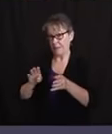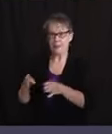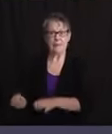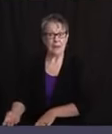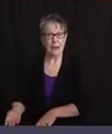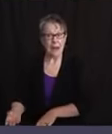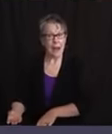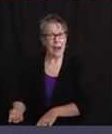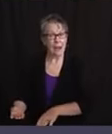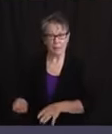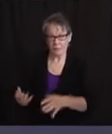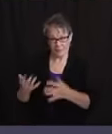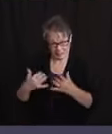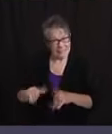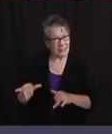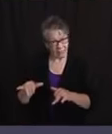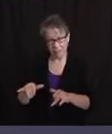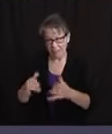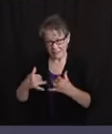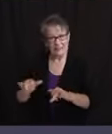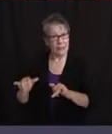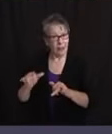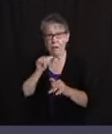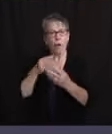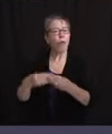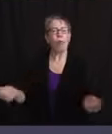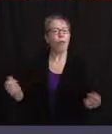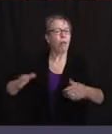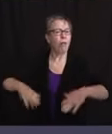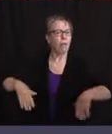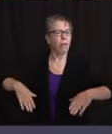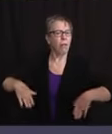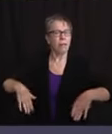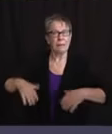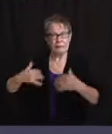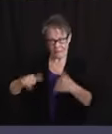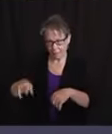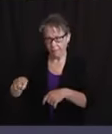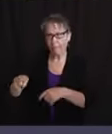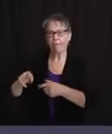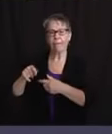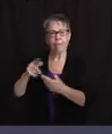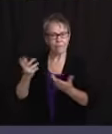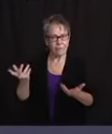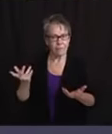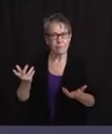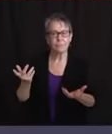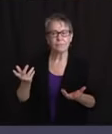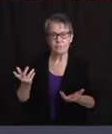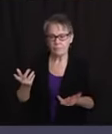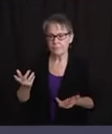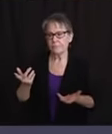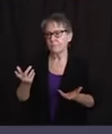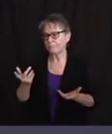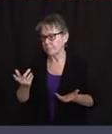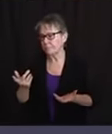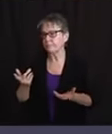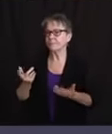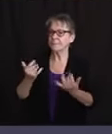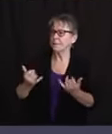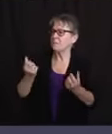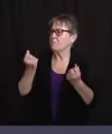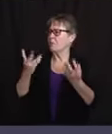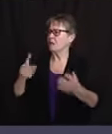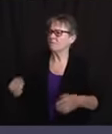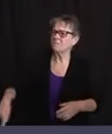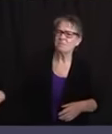the outside team, everybody in Judy's team, the Attorney General, as I mentioned, we're all in on this and trying to save as many lives